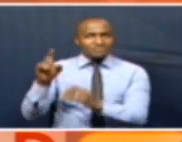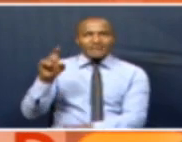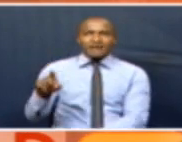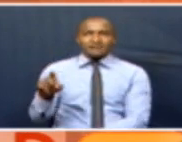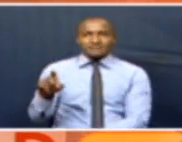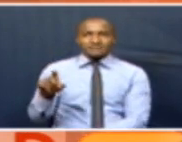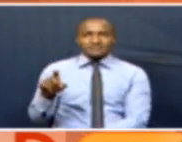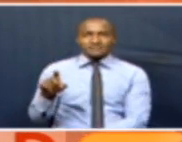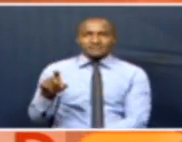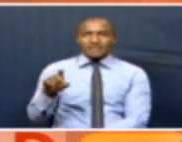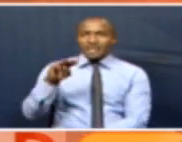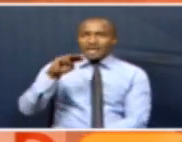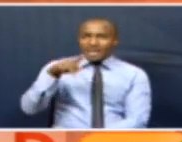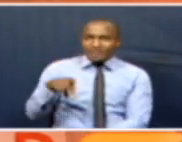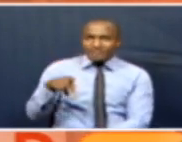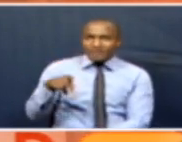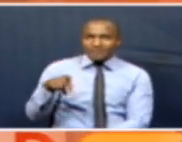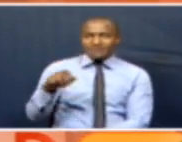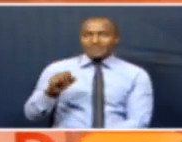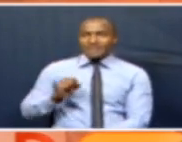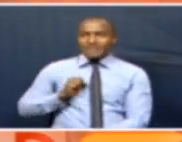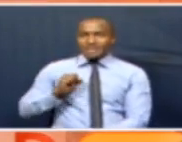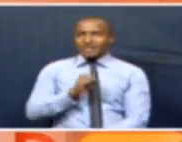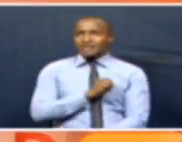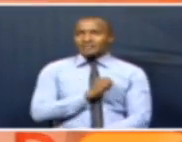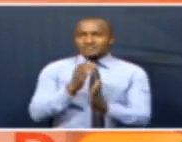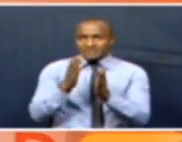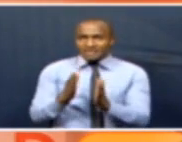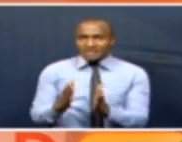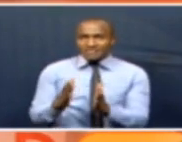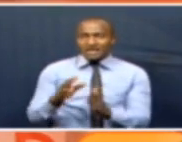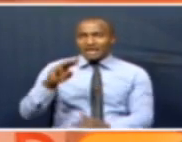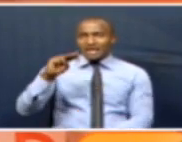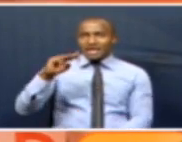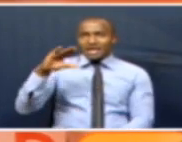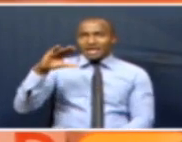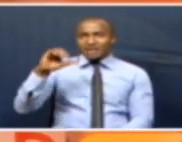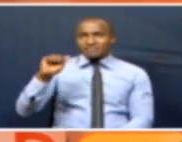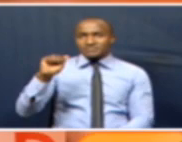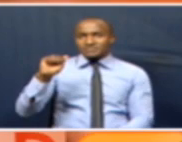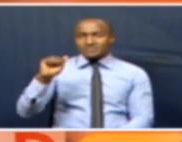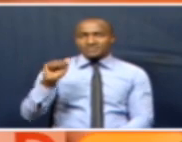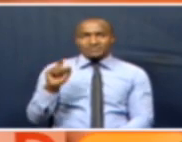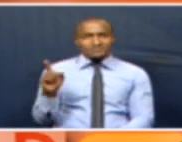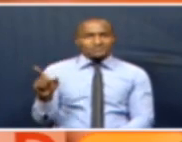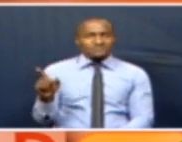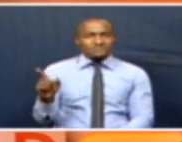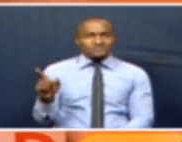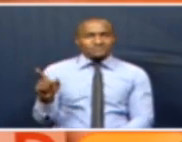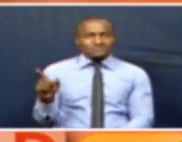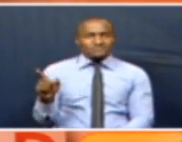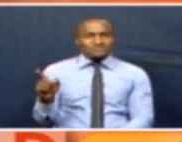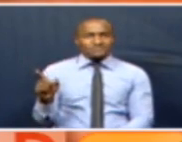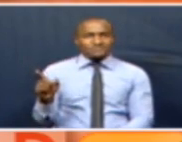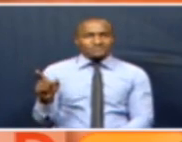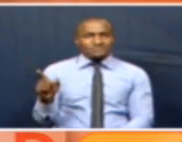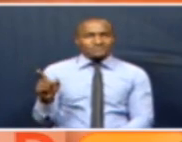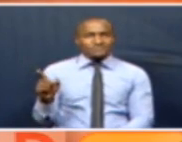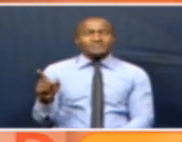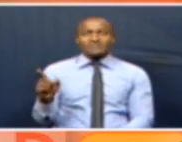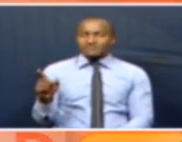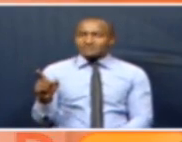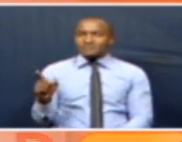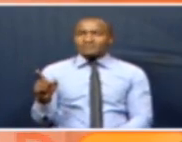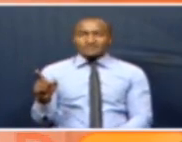MPs and the senators and the MCAs are very highly paid. From